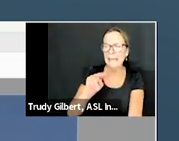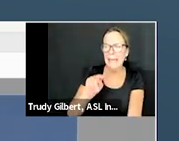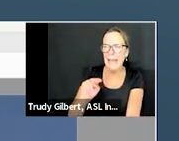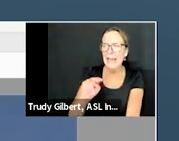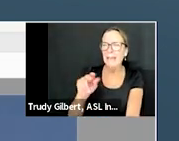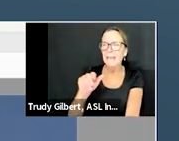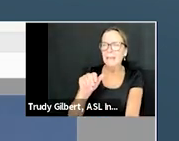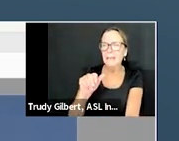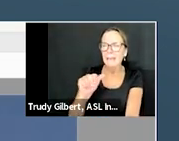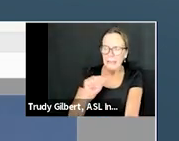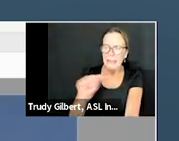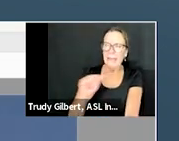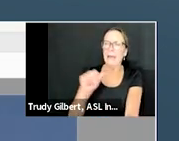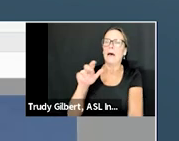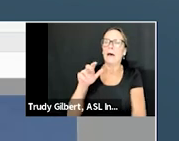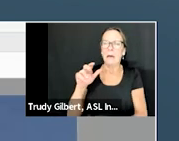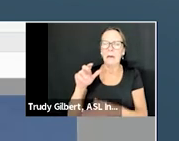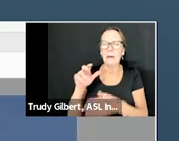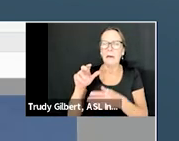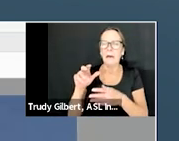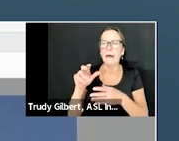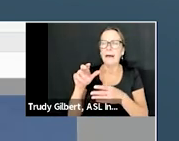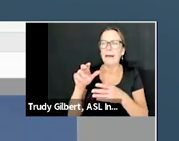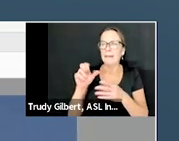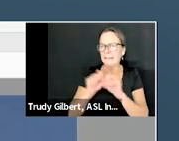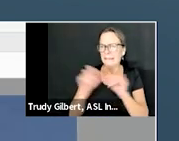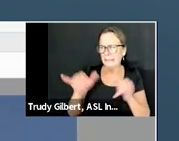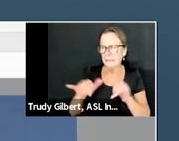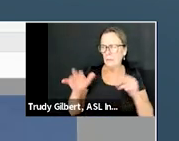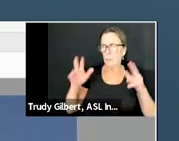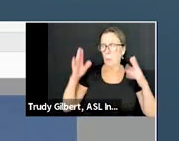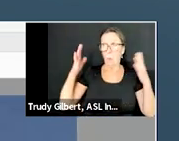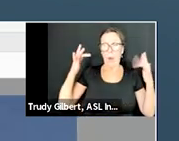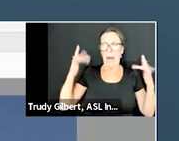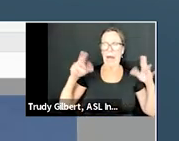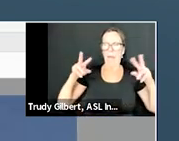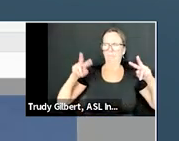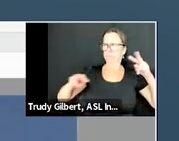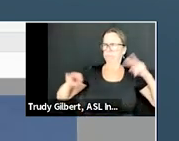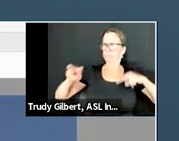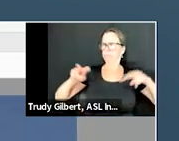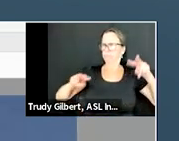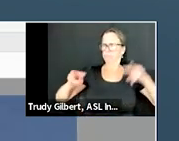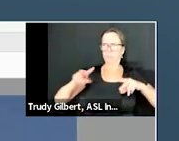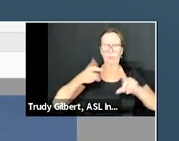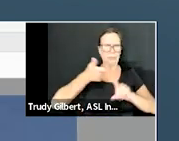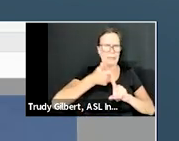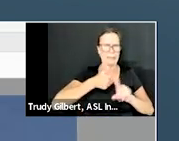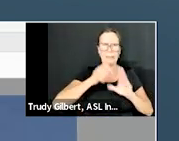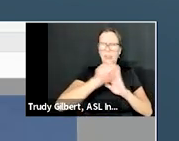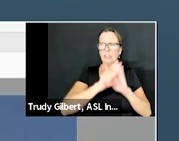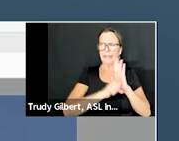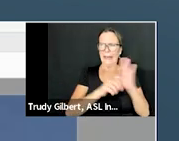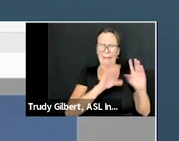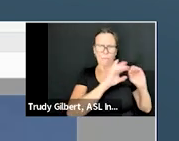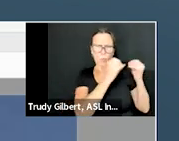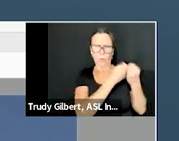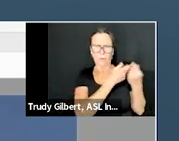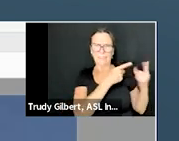sort of as a watchdog, to have an organization in each state that had authority